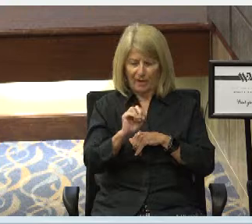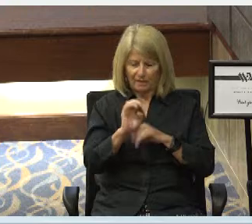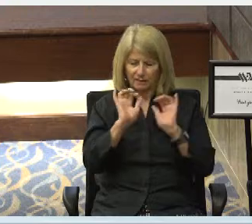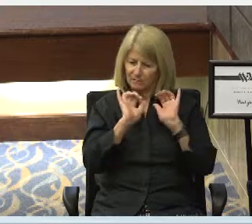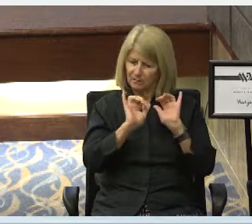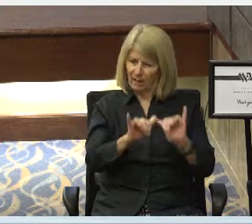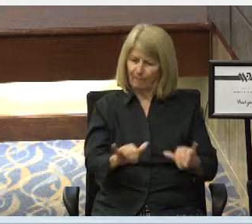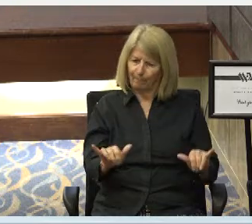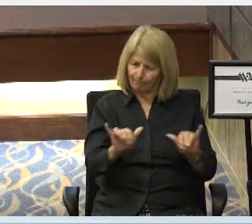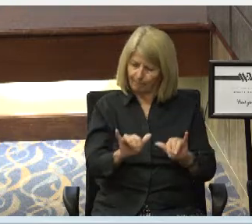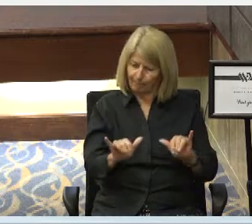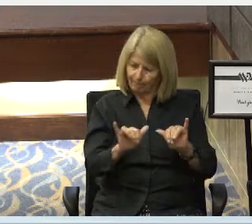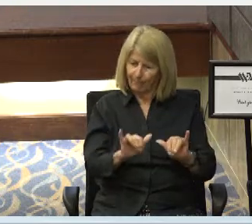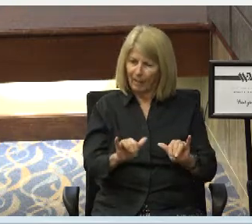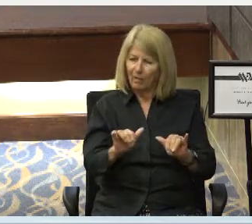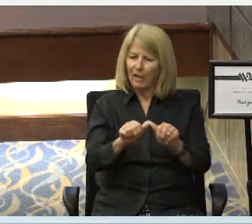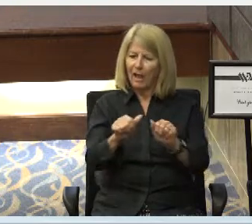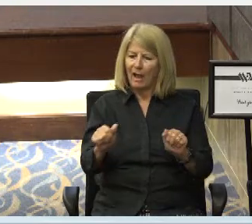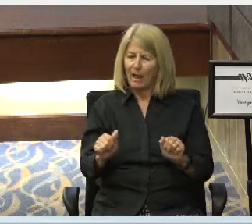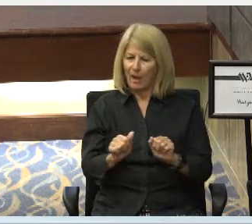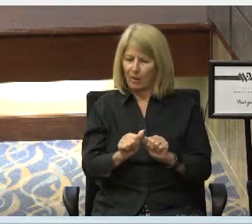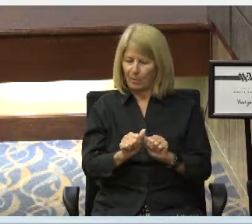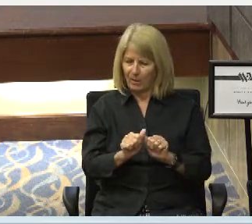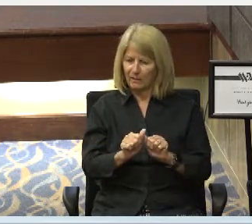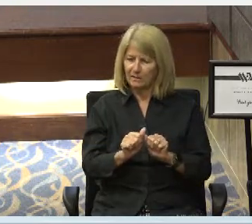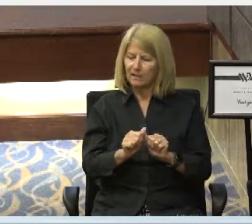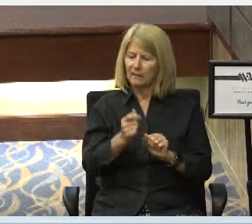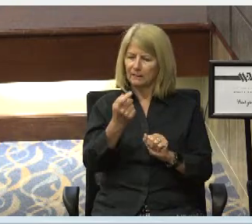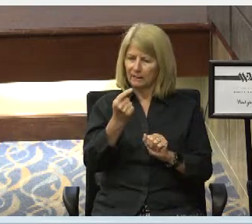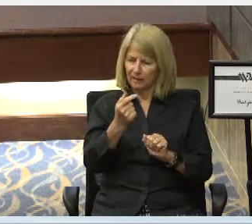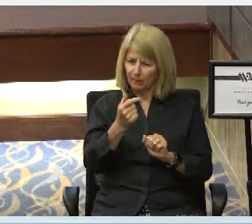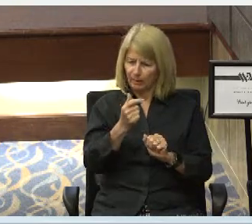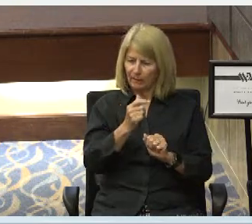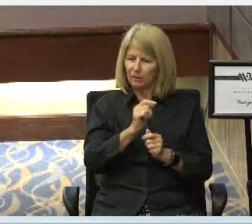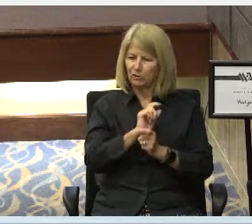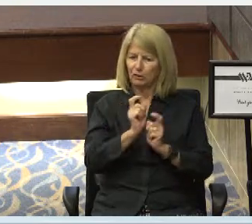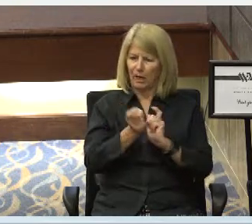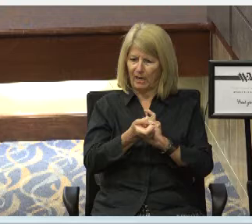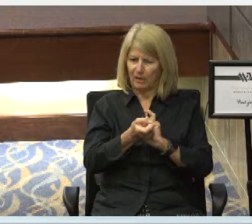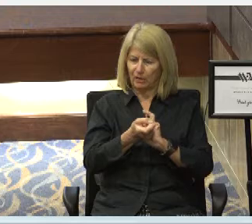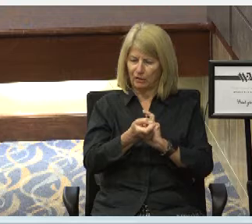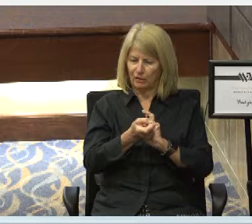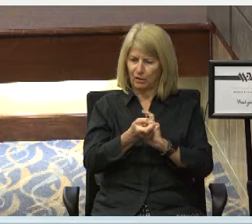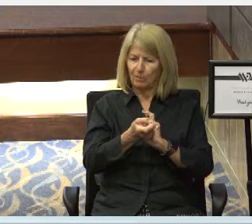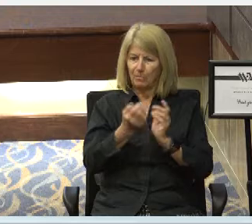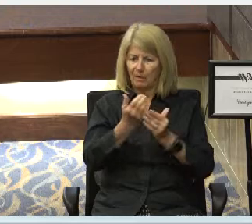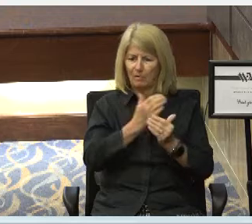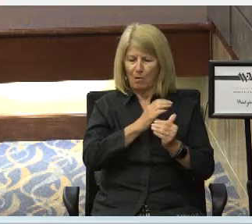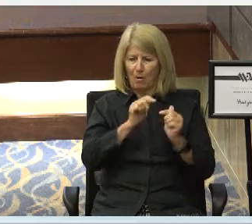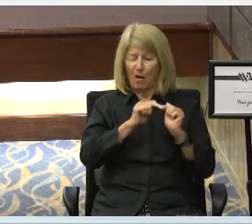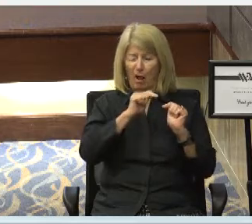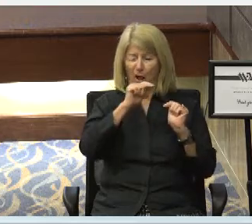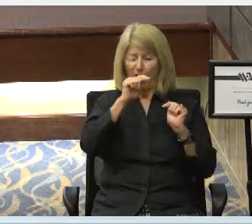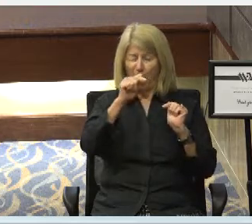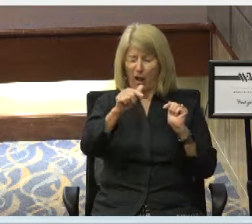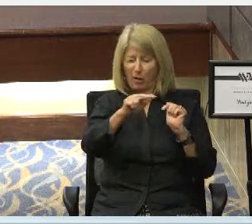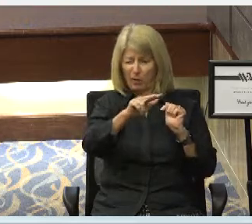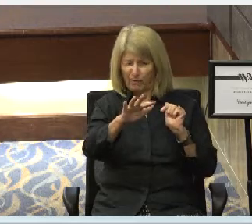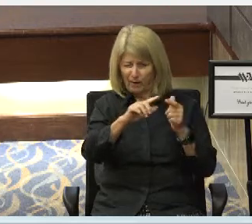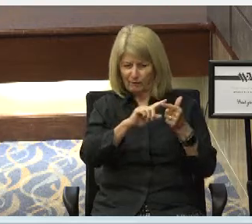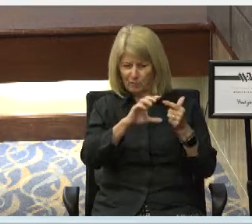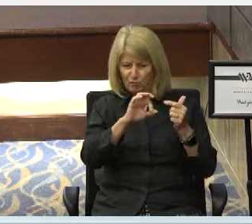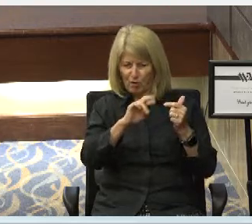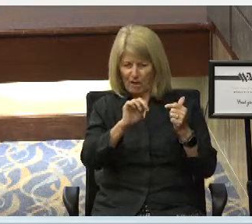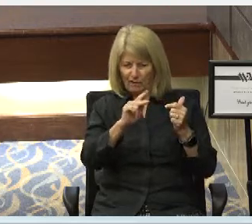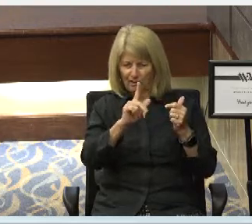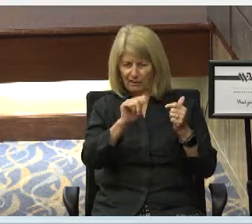intact. The area is somewhat revised here. Before we had gone all the way from 35 over to Franklin.